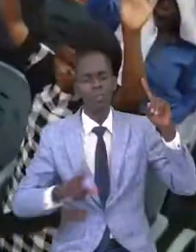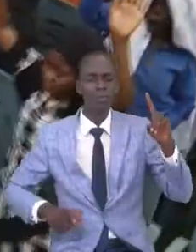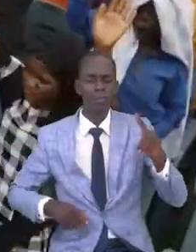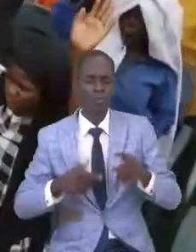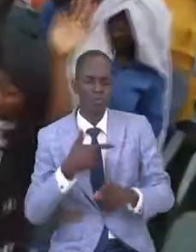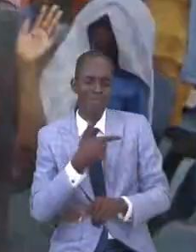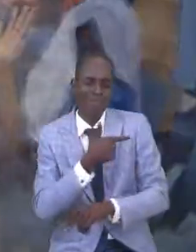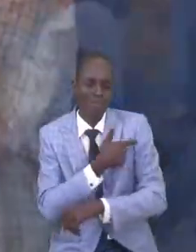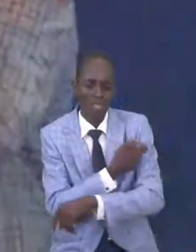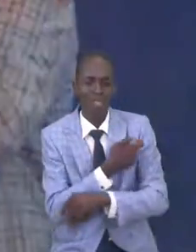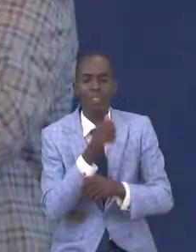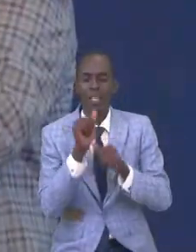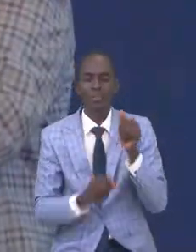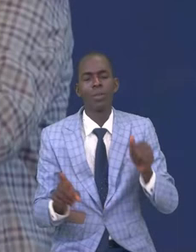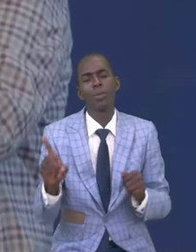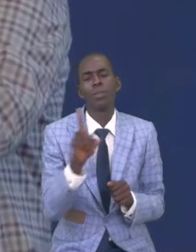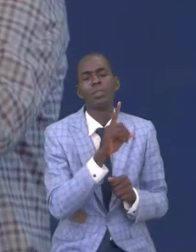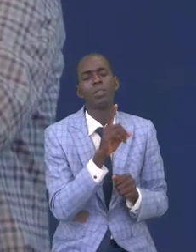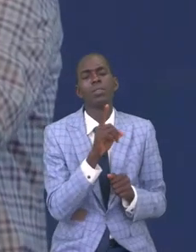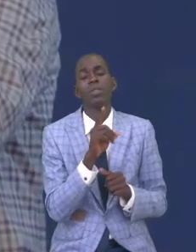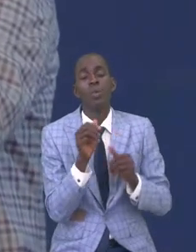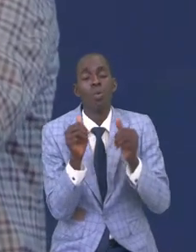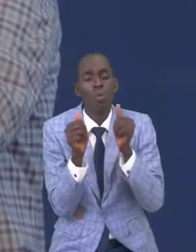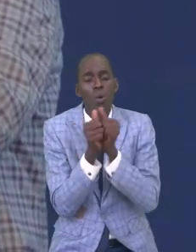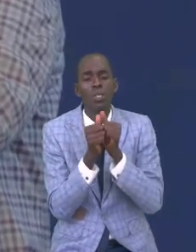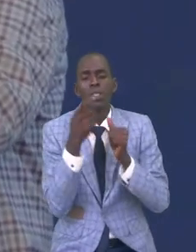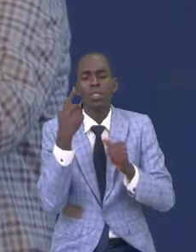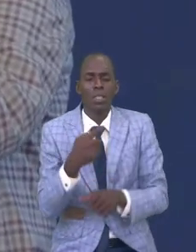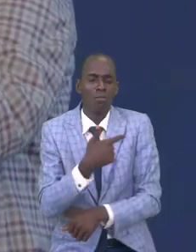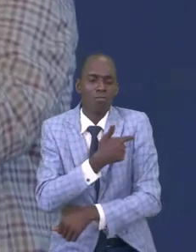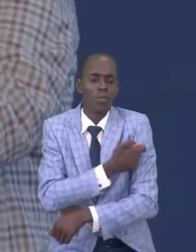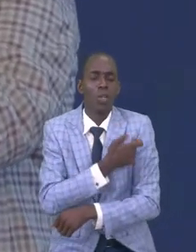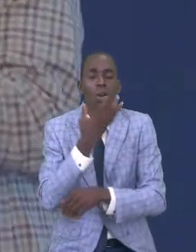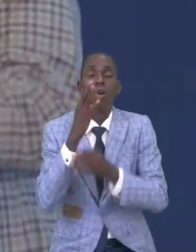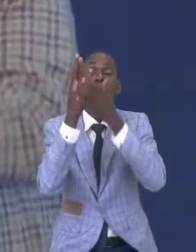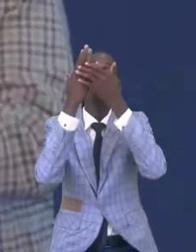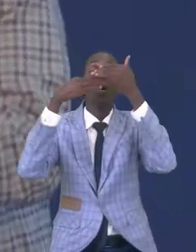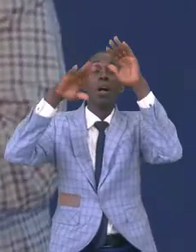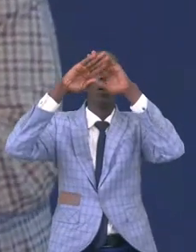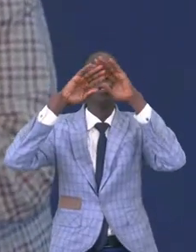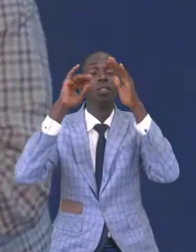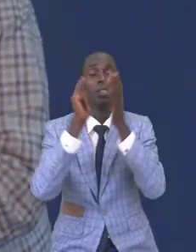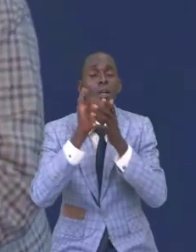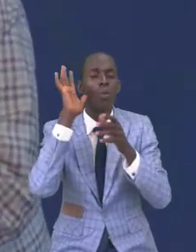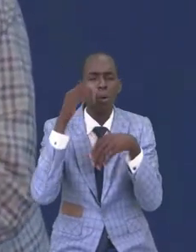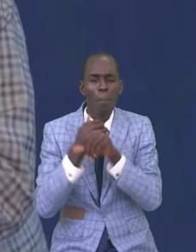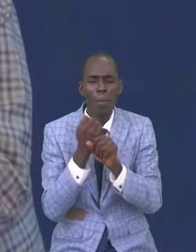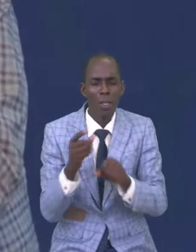inject everyone with the injection of heaven that will make